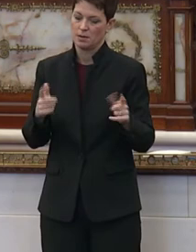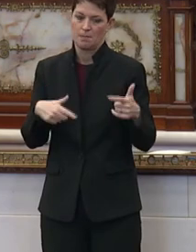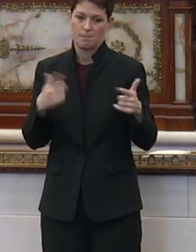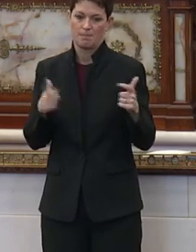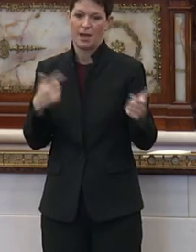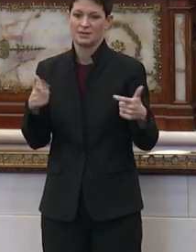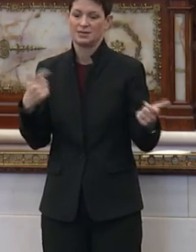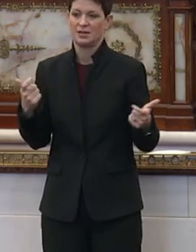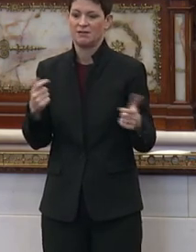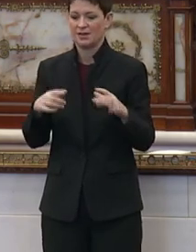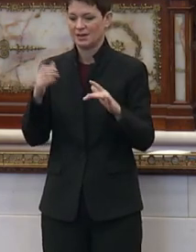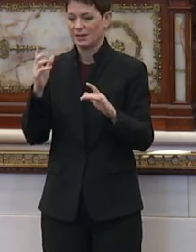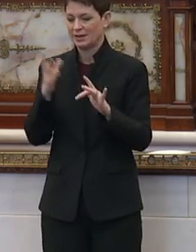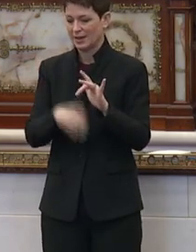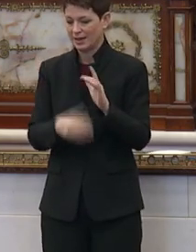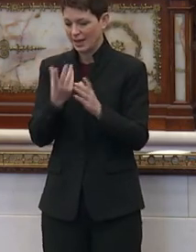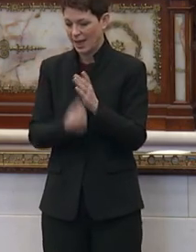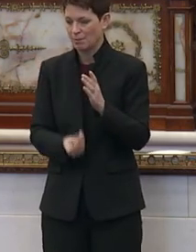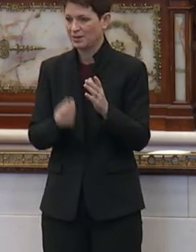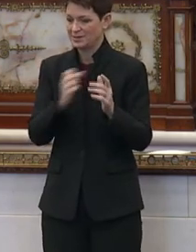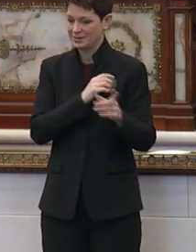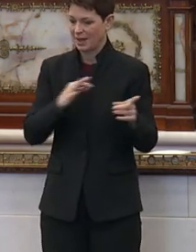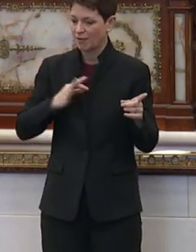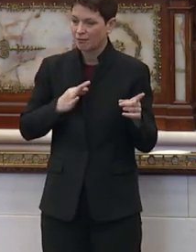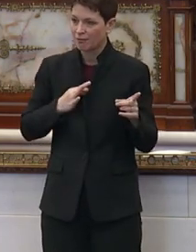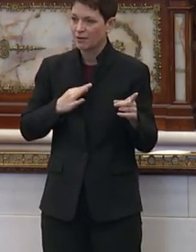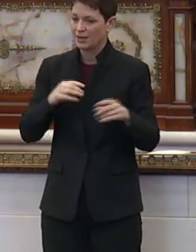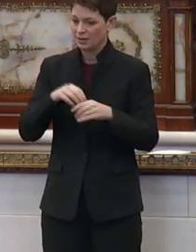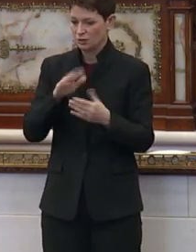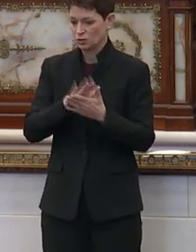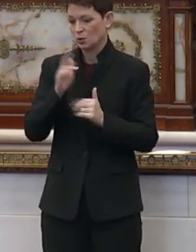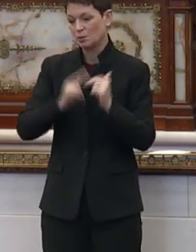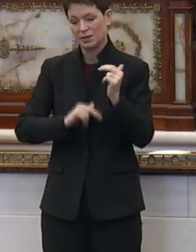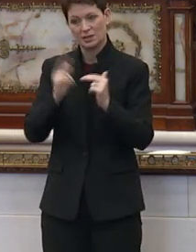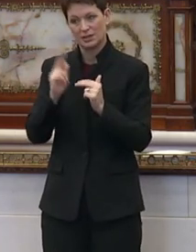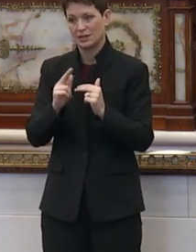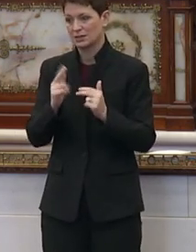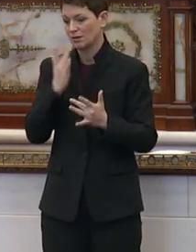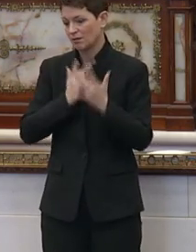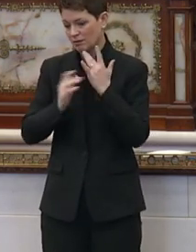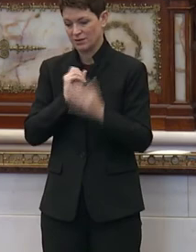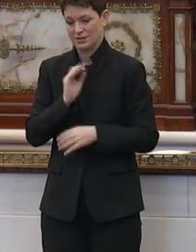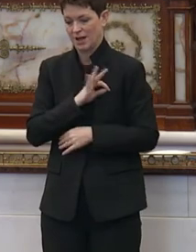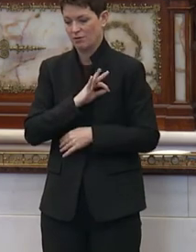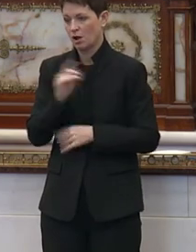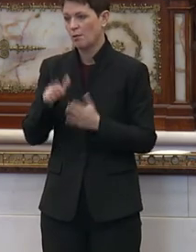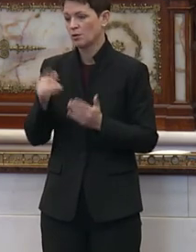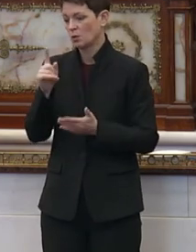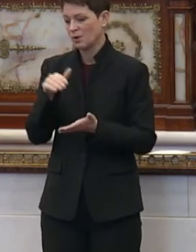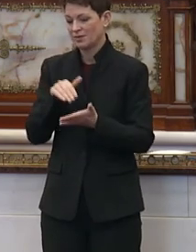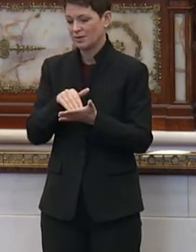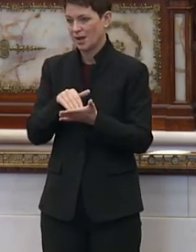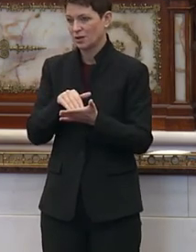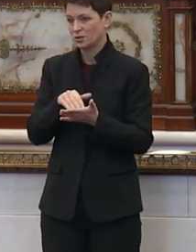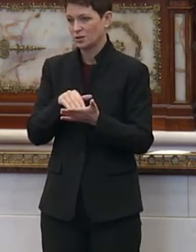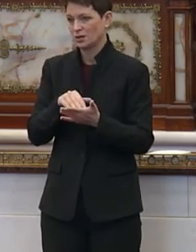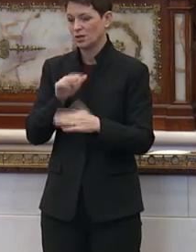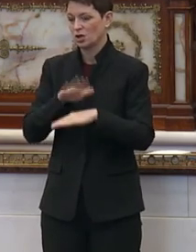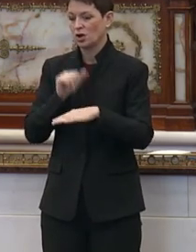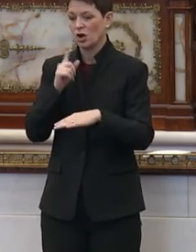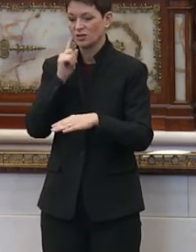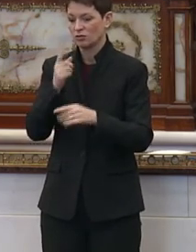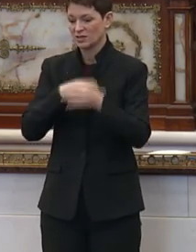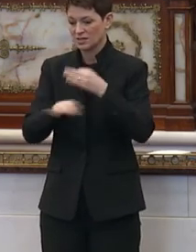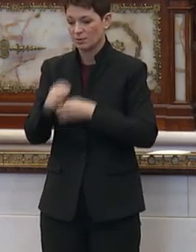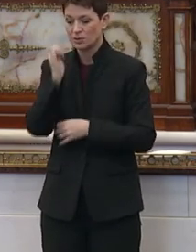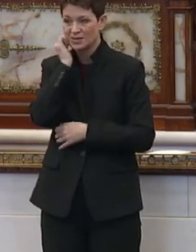massive gap in staffing in our school buildings. There are almost 1,000 calls for substitutes